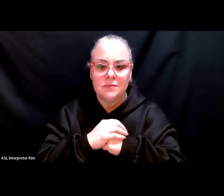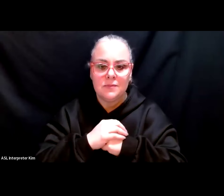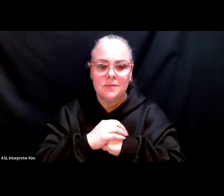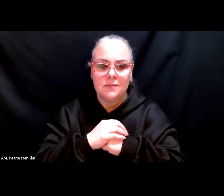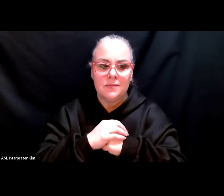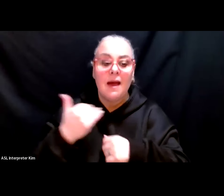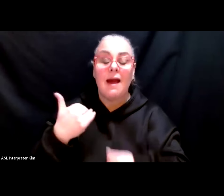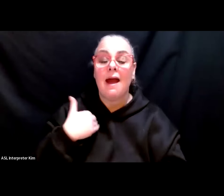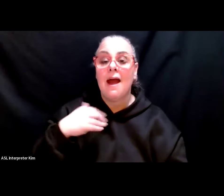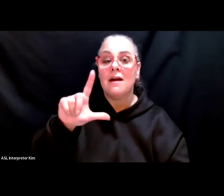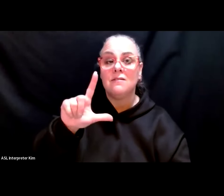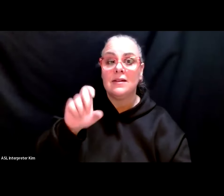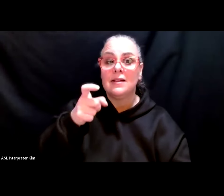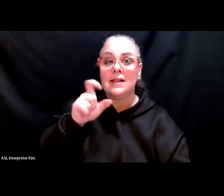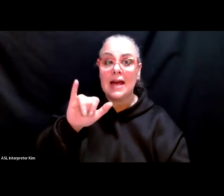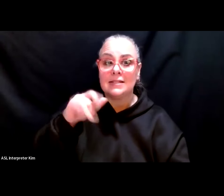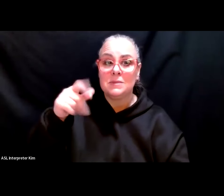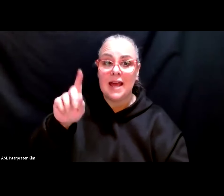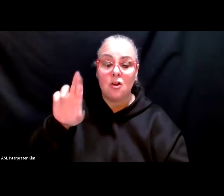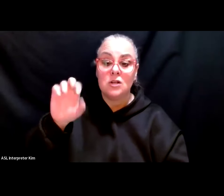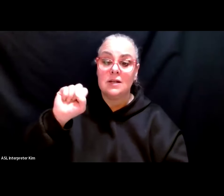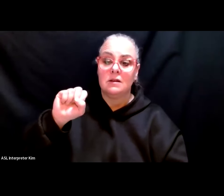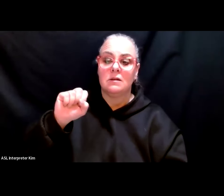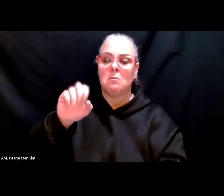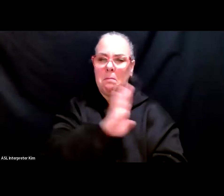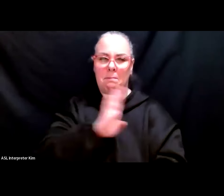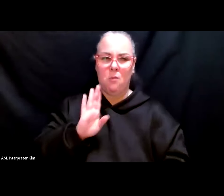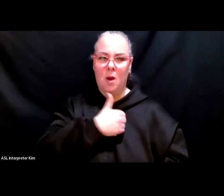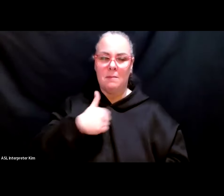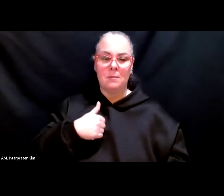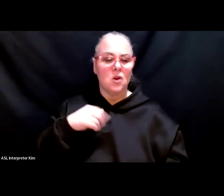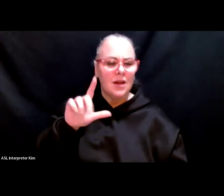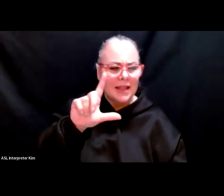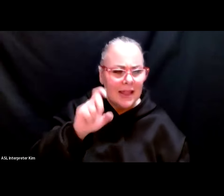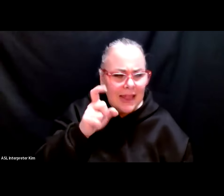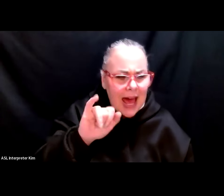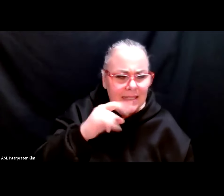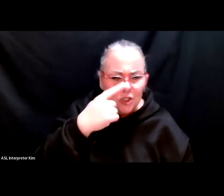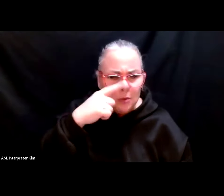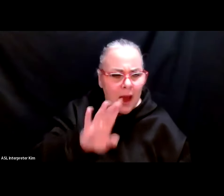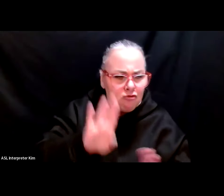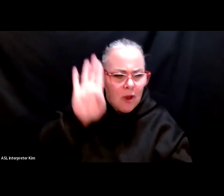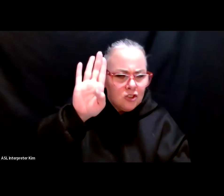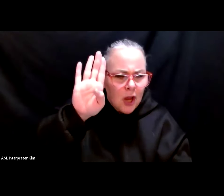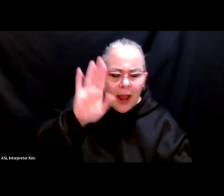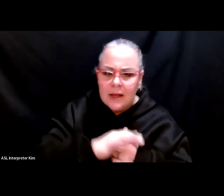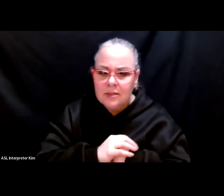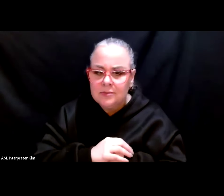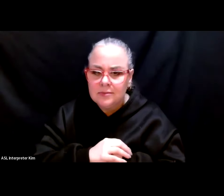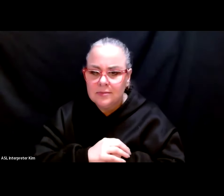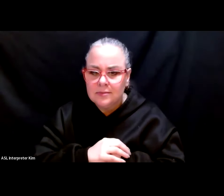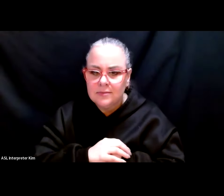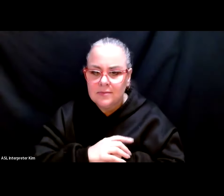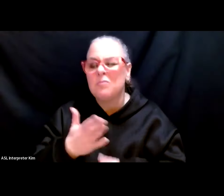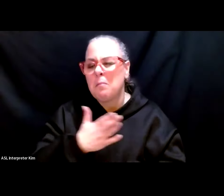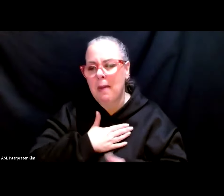Lexi Patero, who is one of our SpEdPAC board members. Lexi, can you raise your hand? Who has been helping us with the chat. So she's